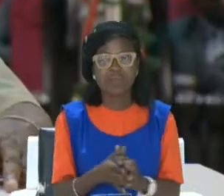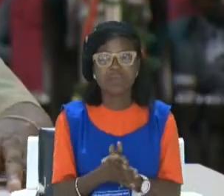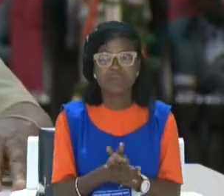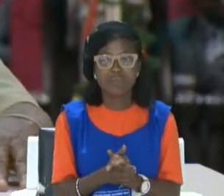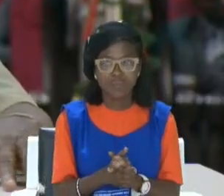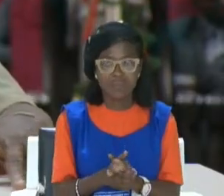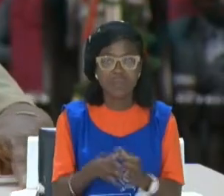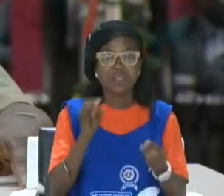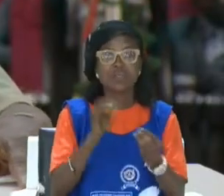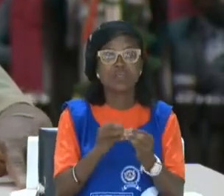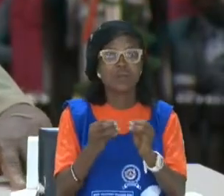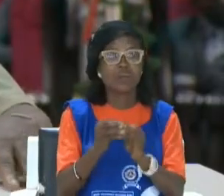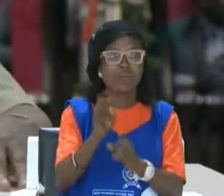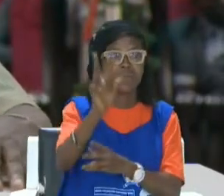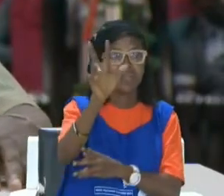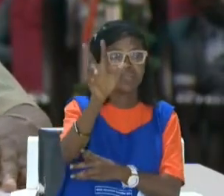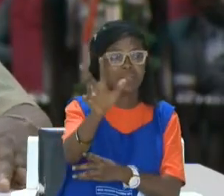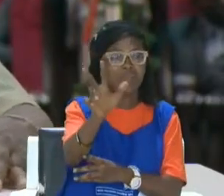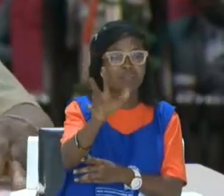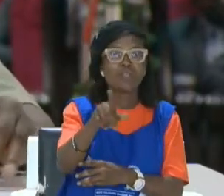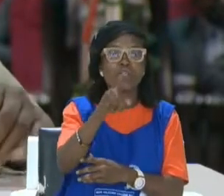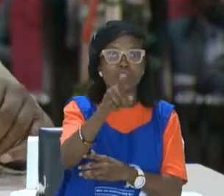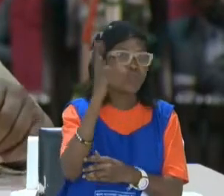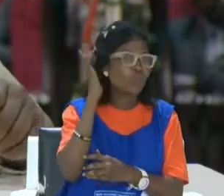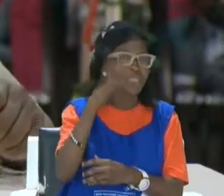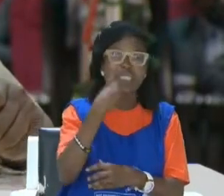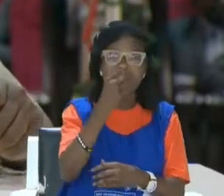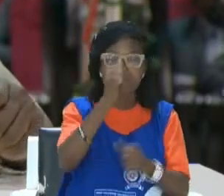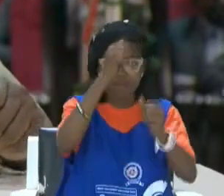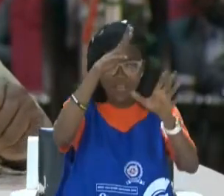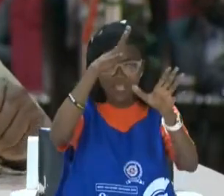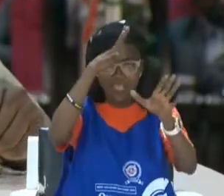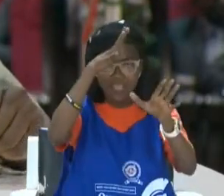And number three, you say, Father,